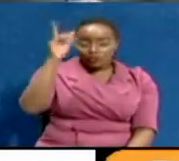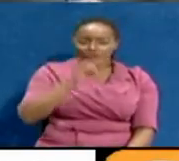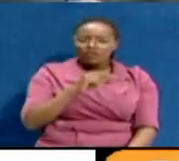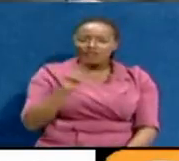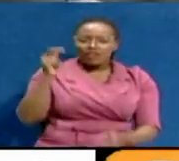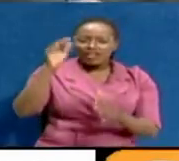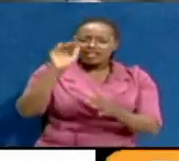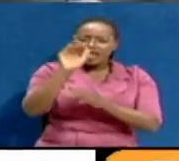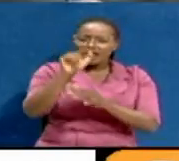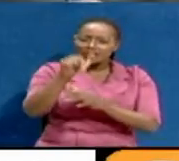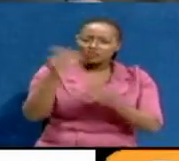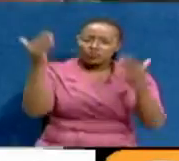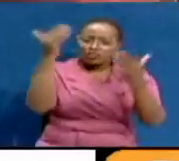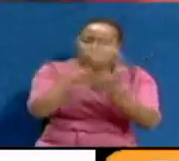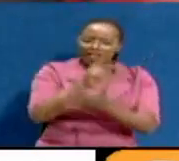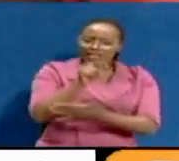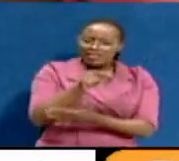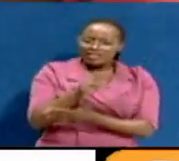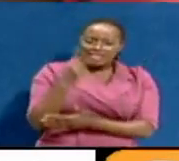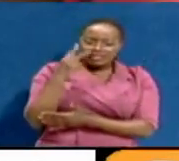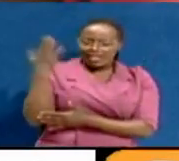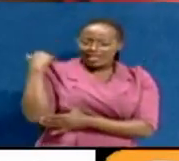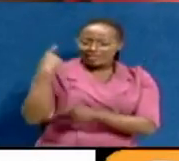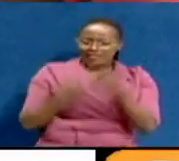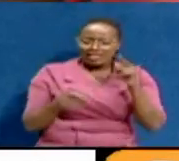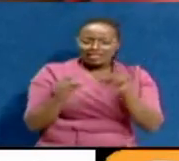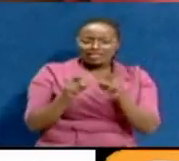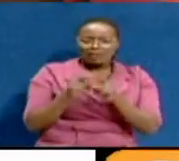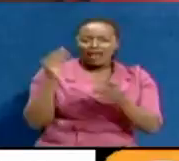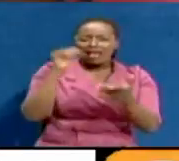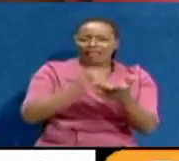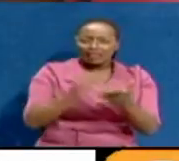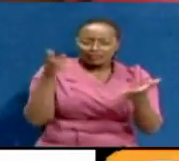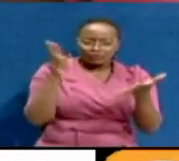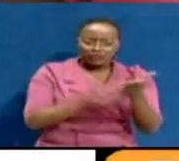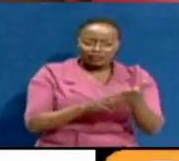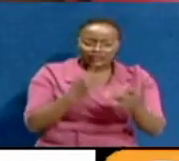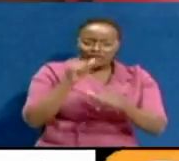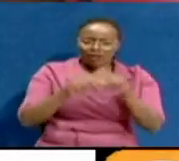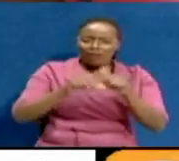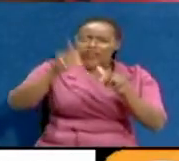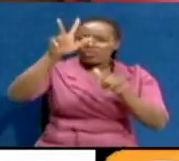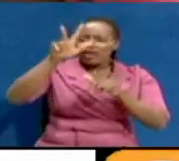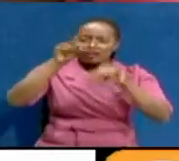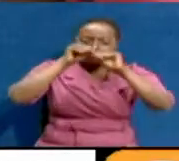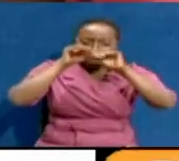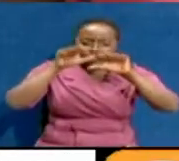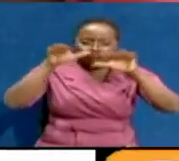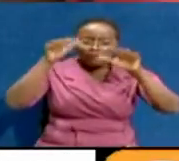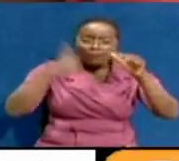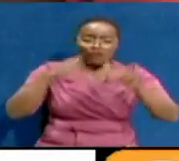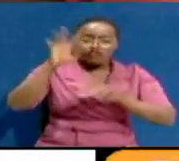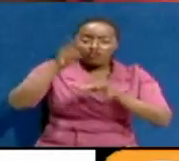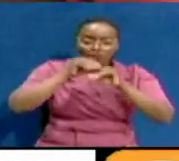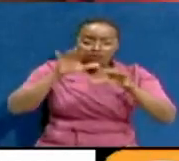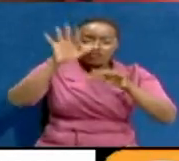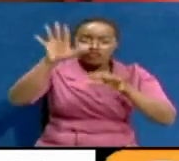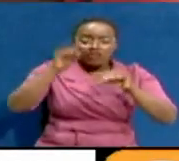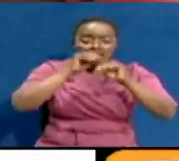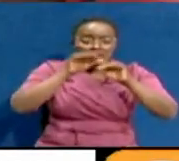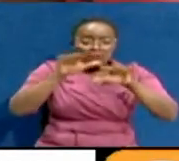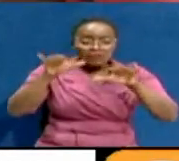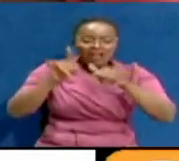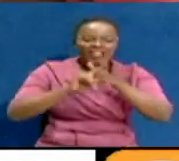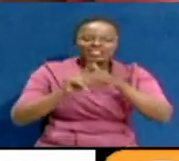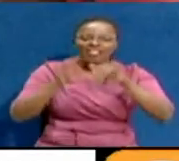of Kenyans are asking tonight, this sounds like last year all over again. We're talking about a third wave. They're worried there could be a fourth wave, a fifth wave,